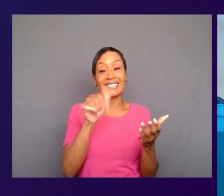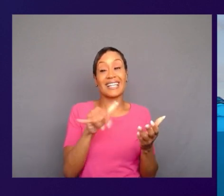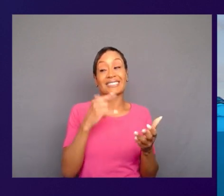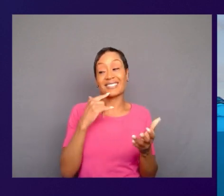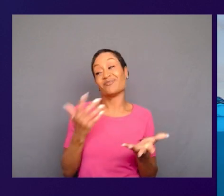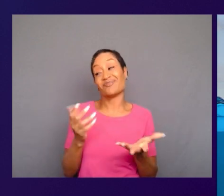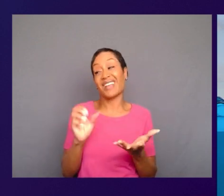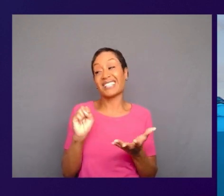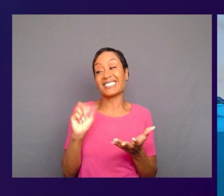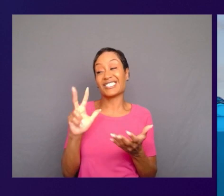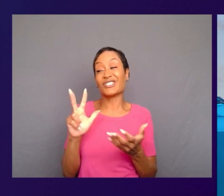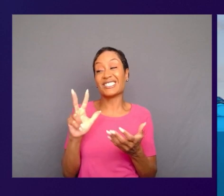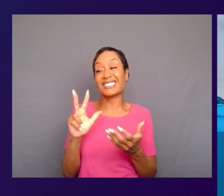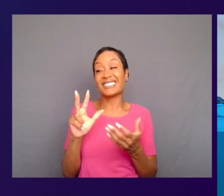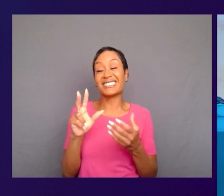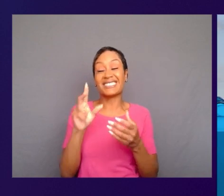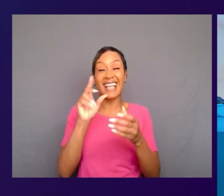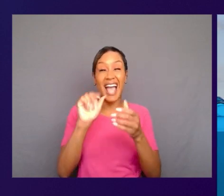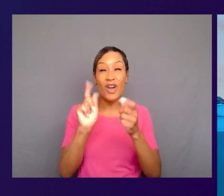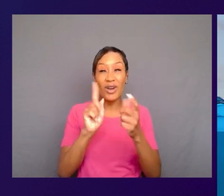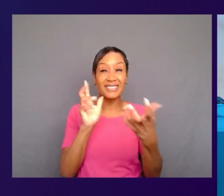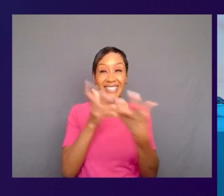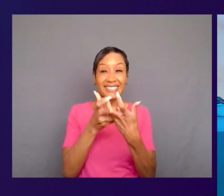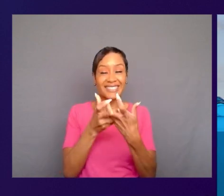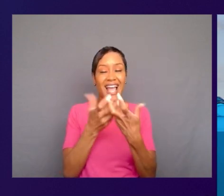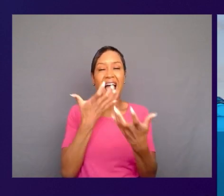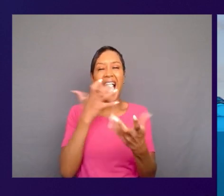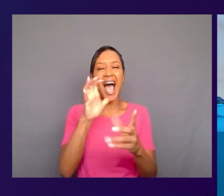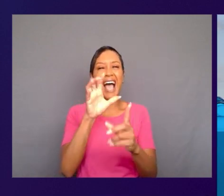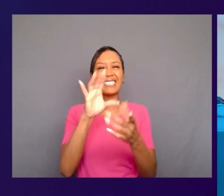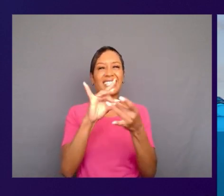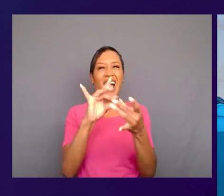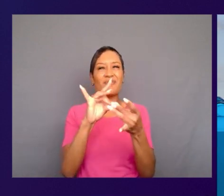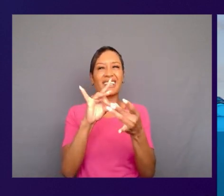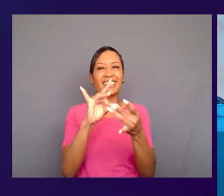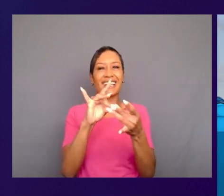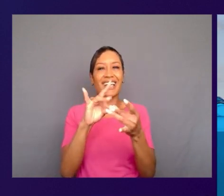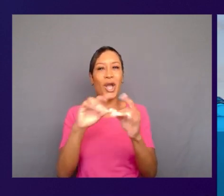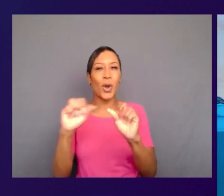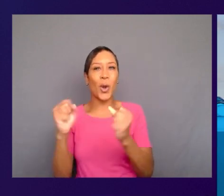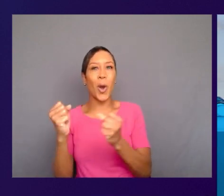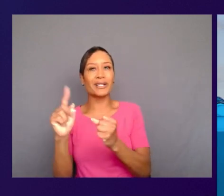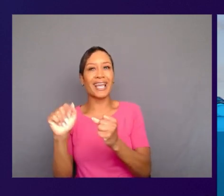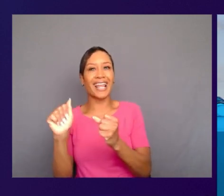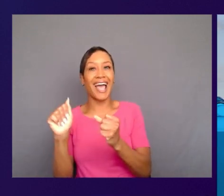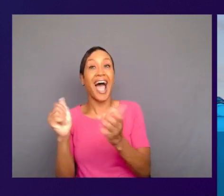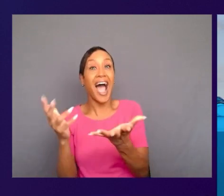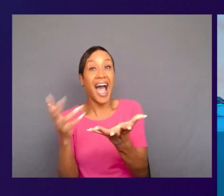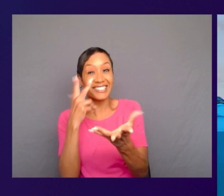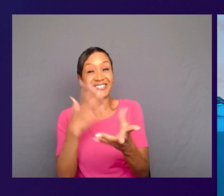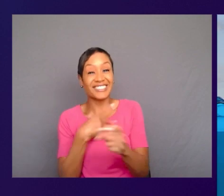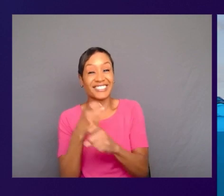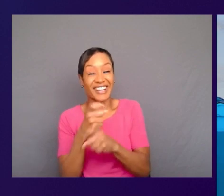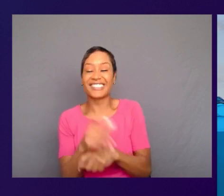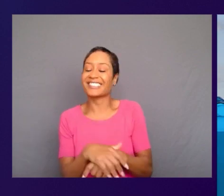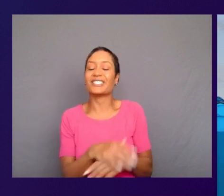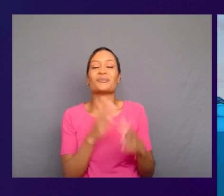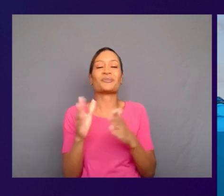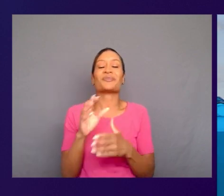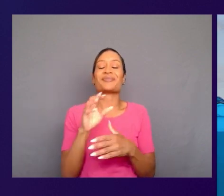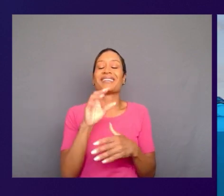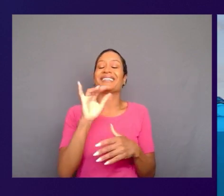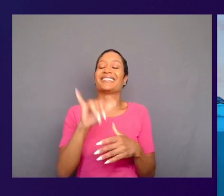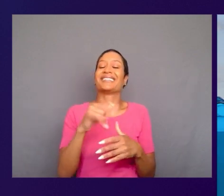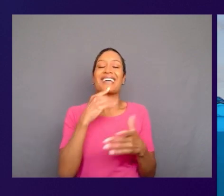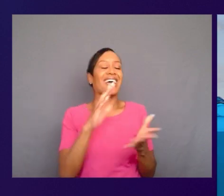in cold data. See what I did there? Even if you do not have any of the use cases that we just mentioned, it is still very likely that